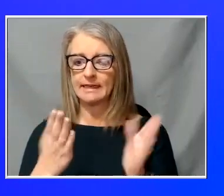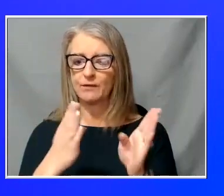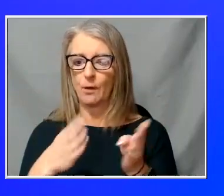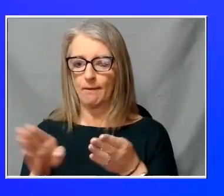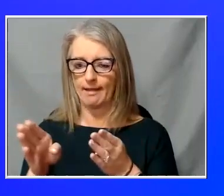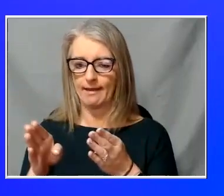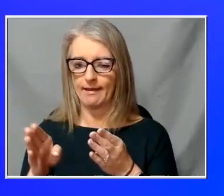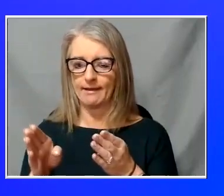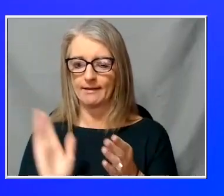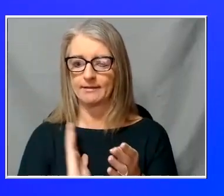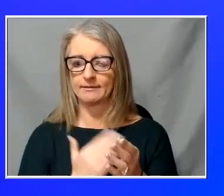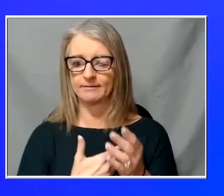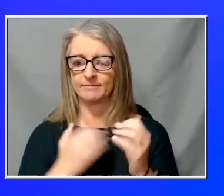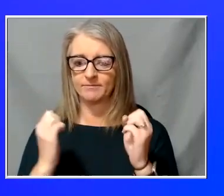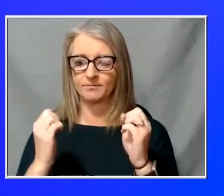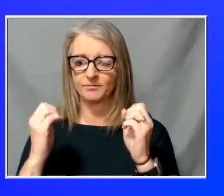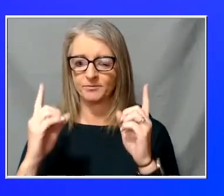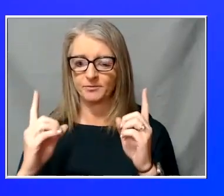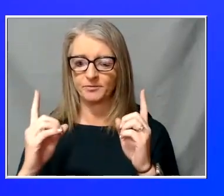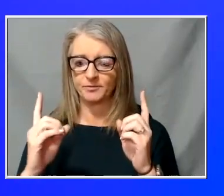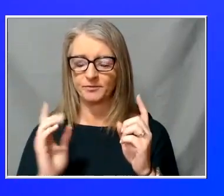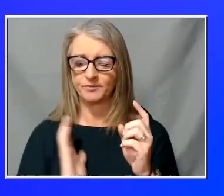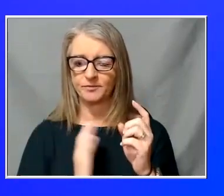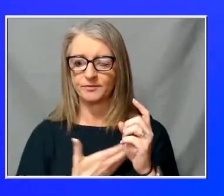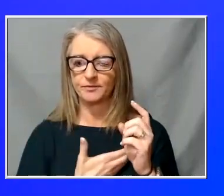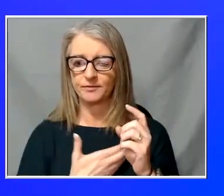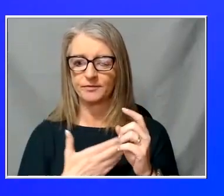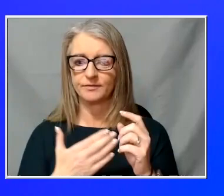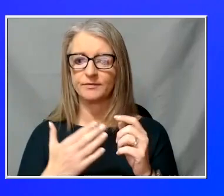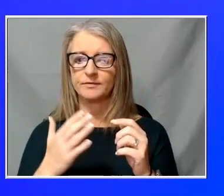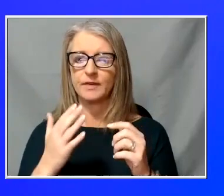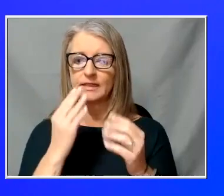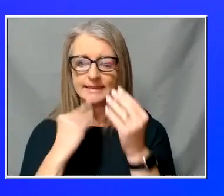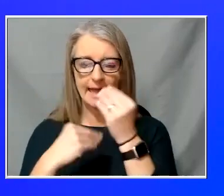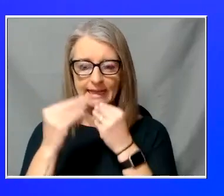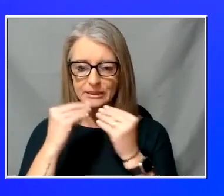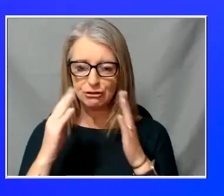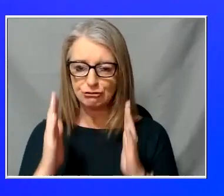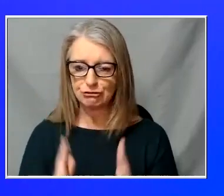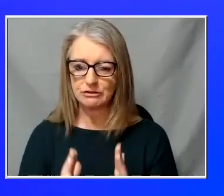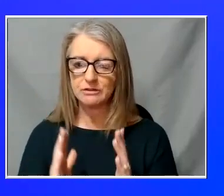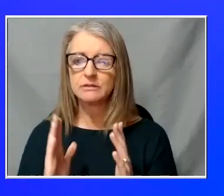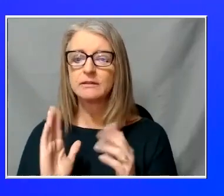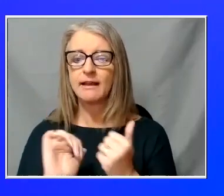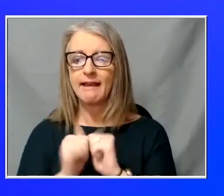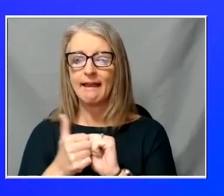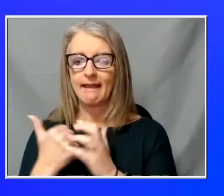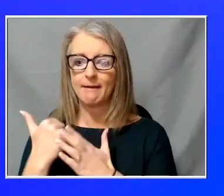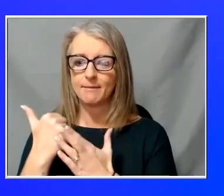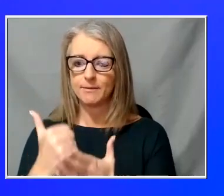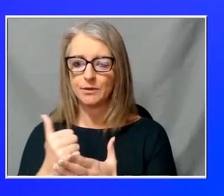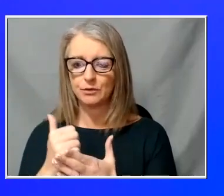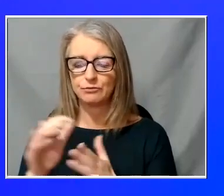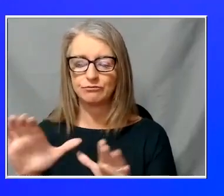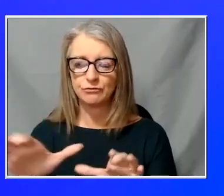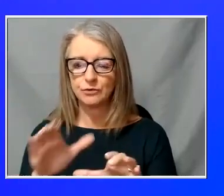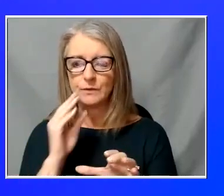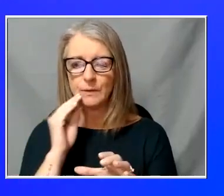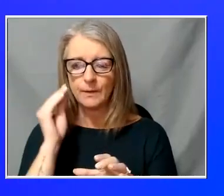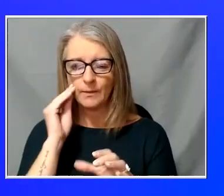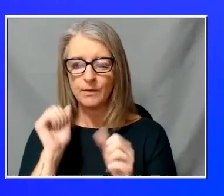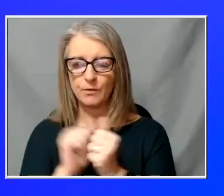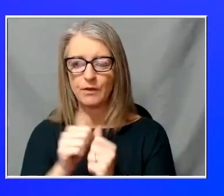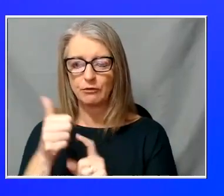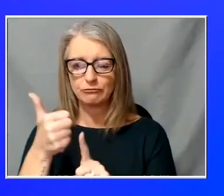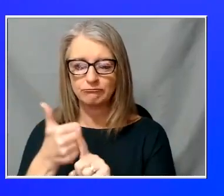Our educator, our registered dietitian will help you how you would do this at home with yourself